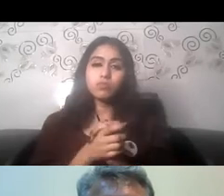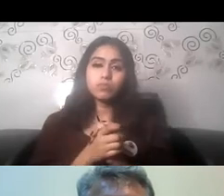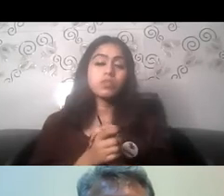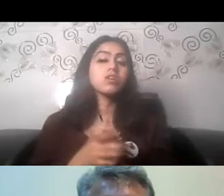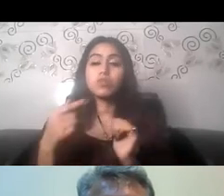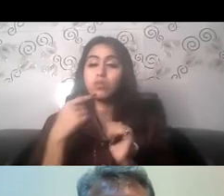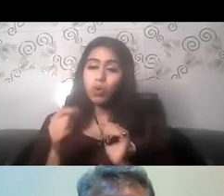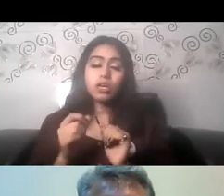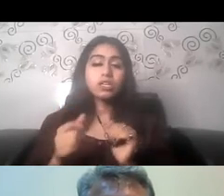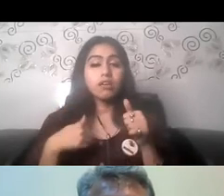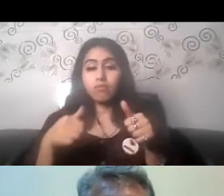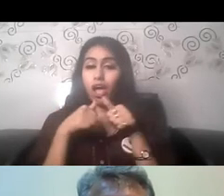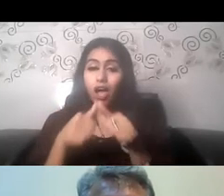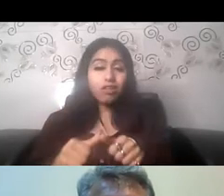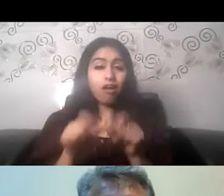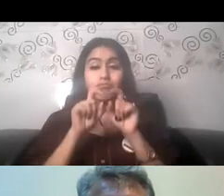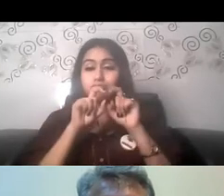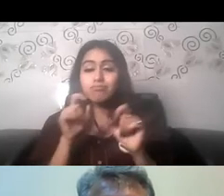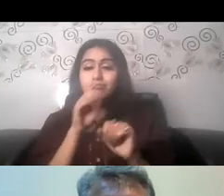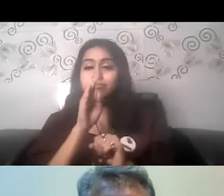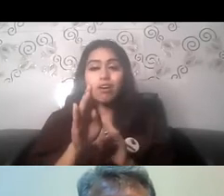straightforward answers to this, but I think